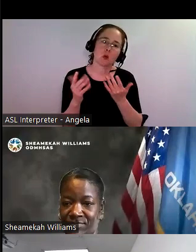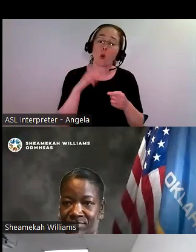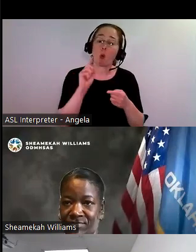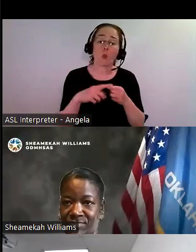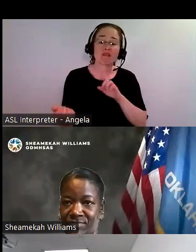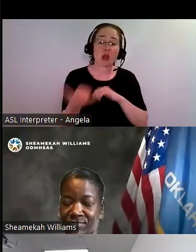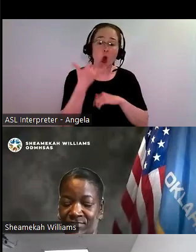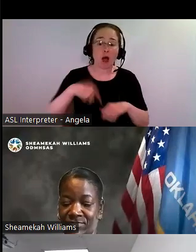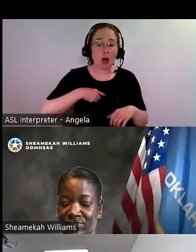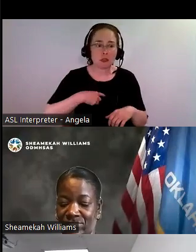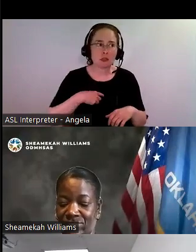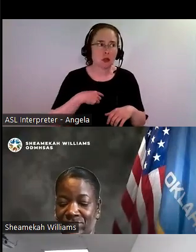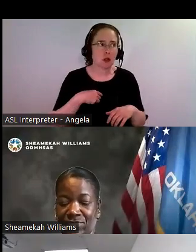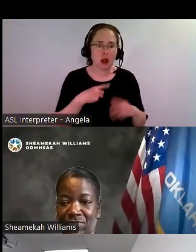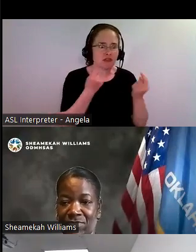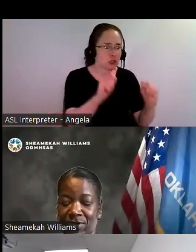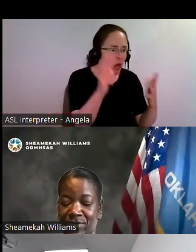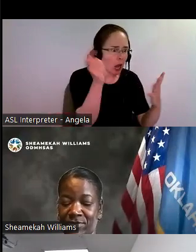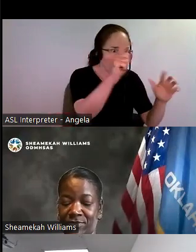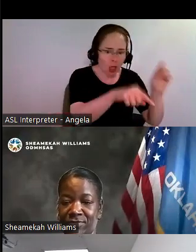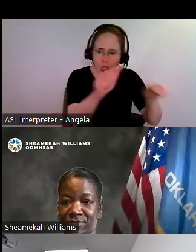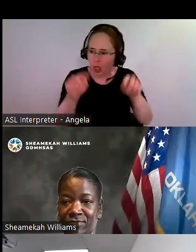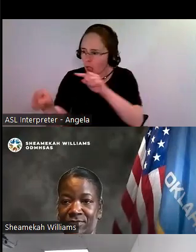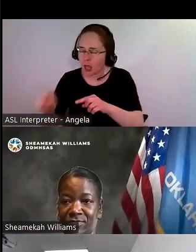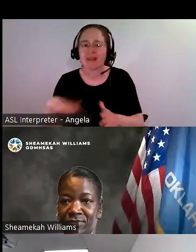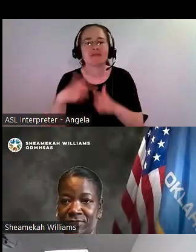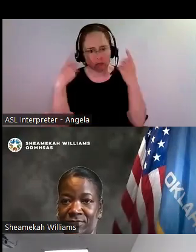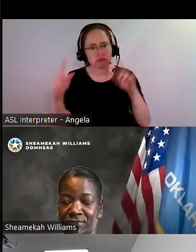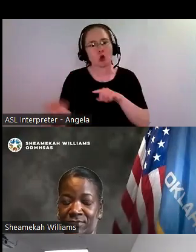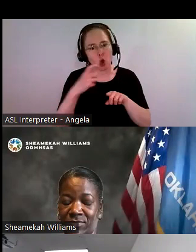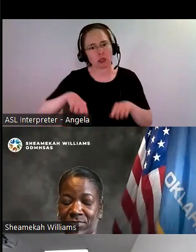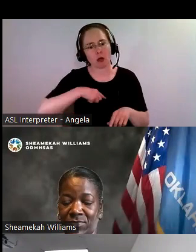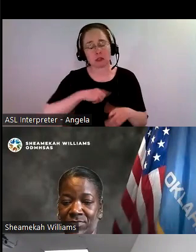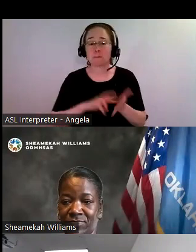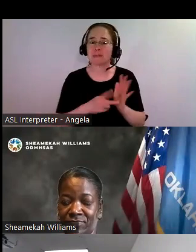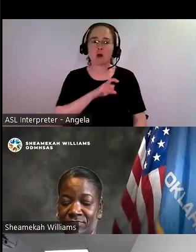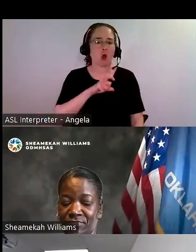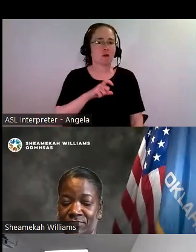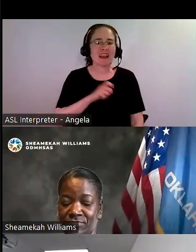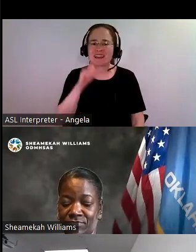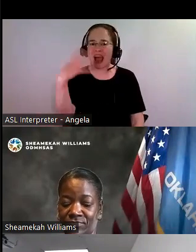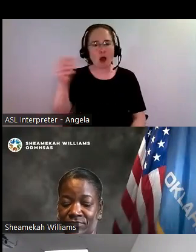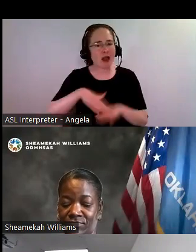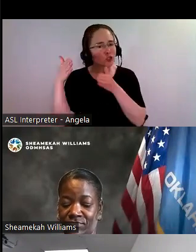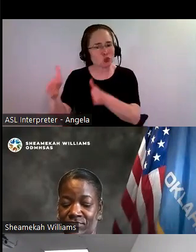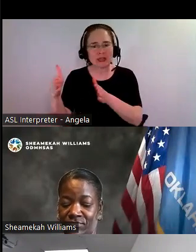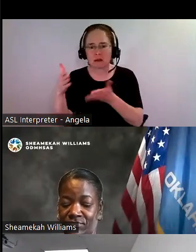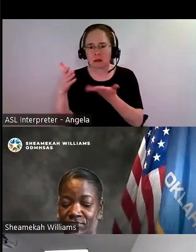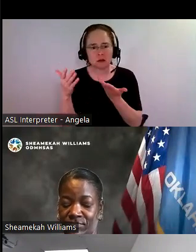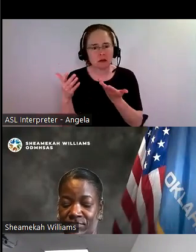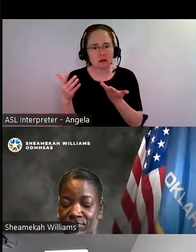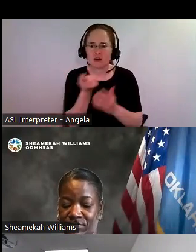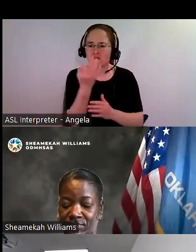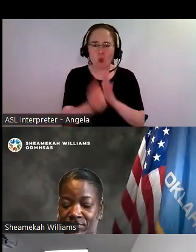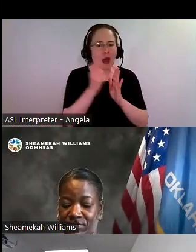were trying to accomplish because they thought they had it under control. So that means that we had a law enforcement off of the street, usually a few